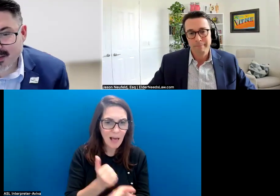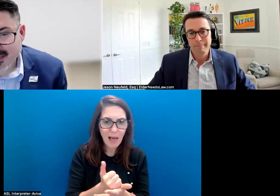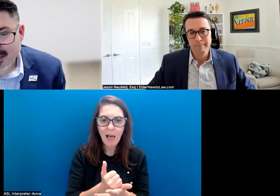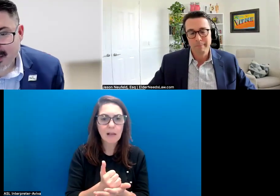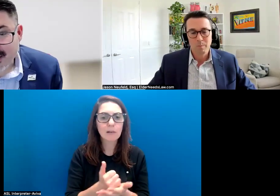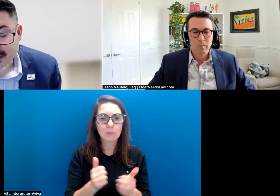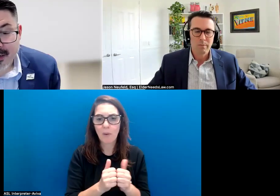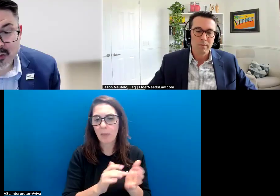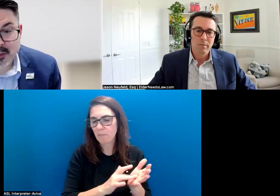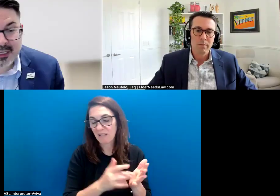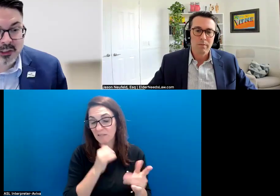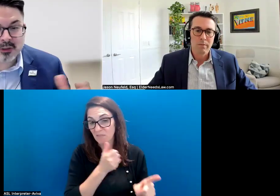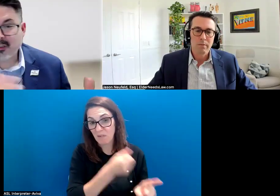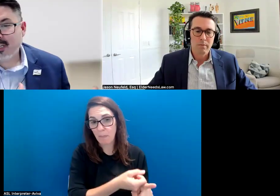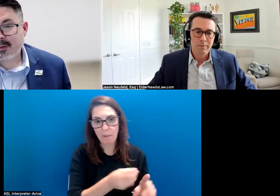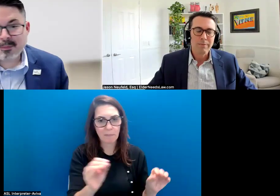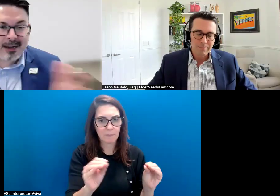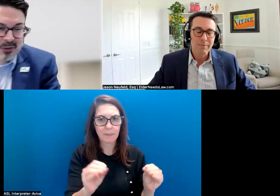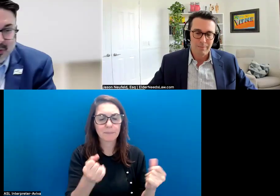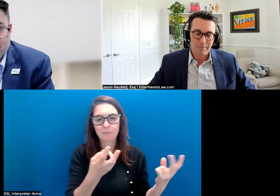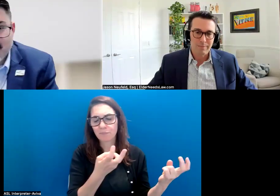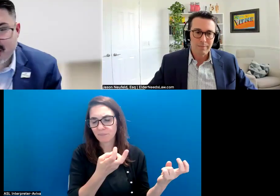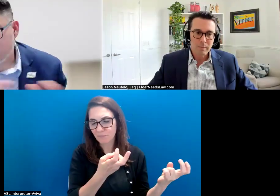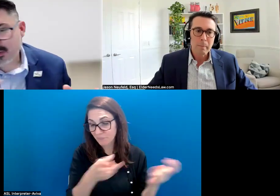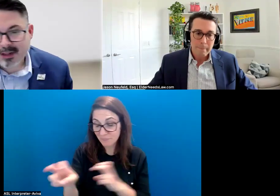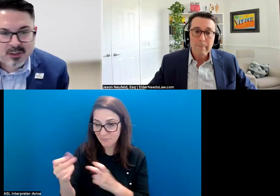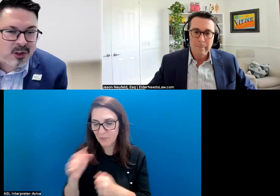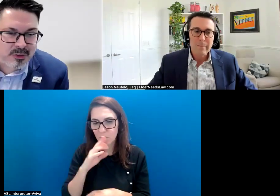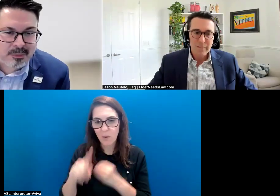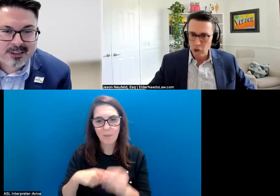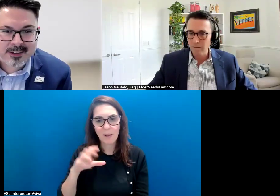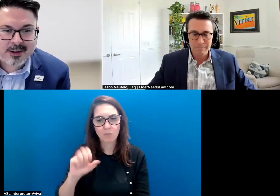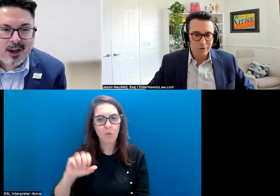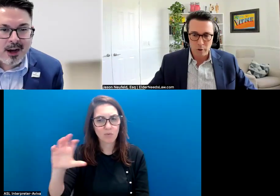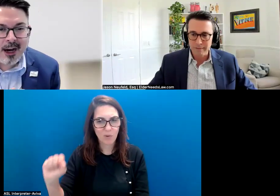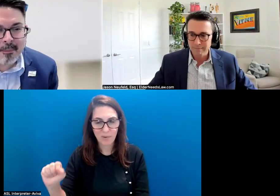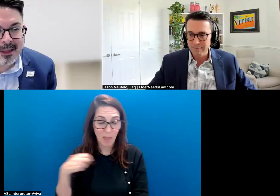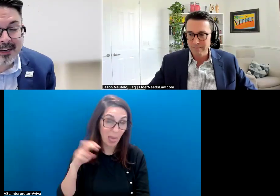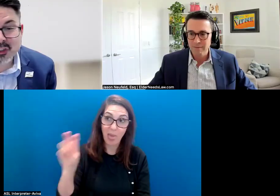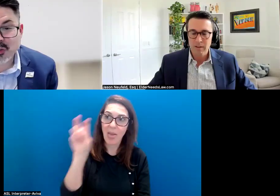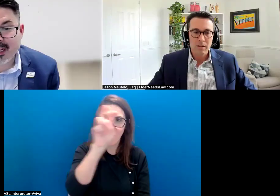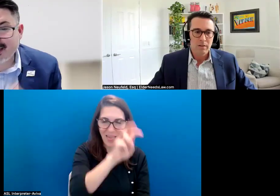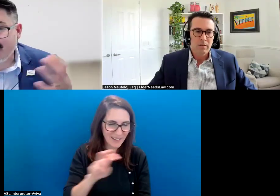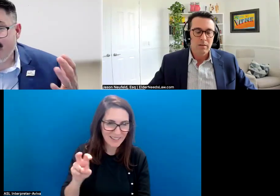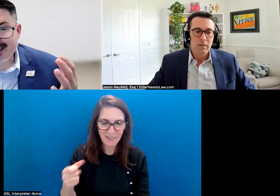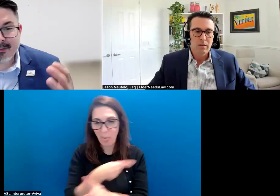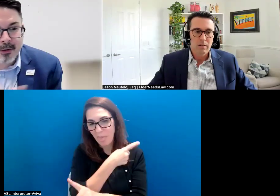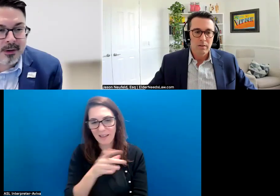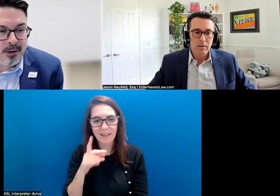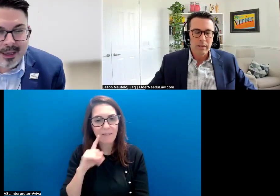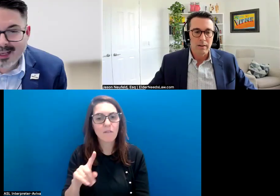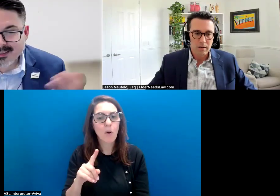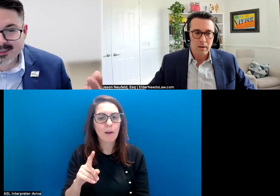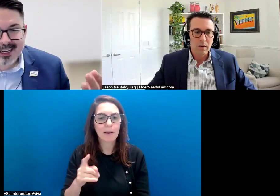Great. Here's a question, kind of switching topics back to Social Security. I know we're bouncing all over the place Sure. here, Right. but individuals are like high